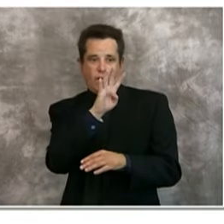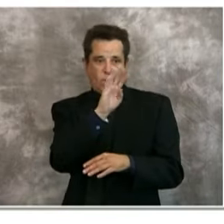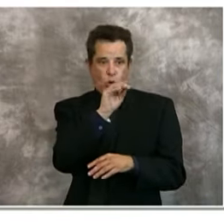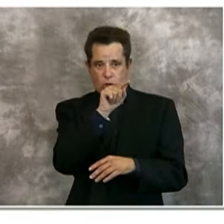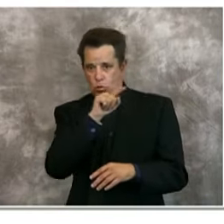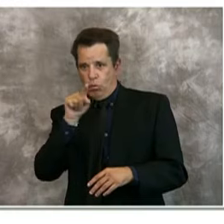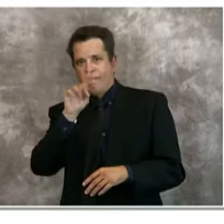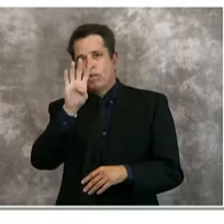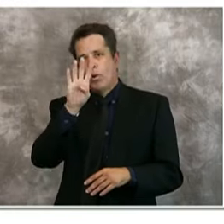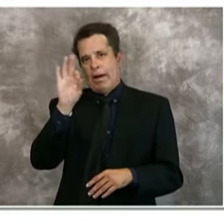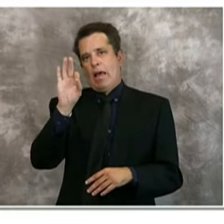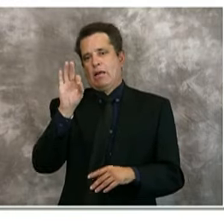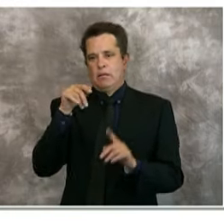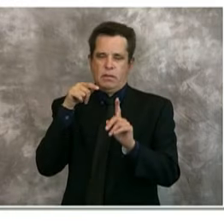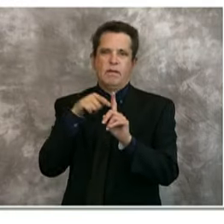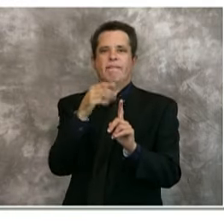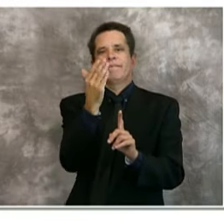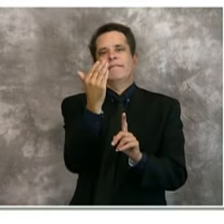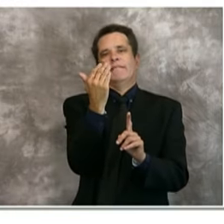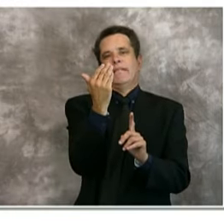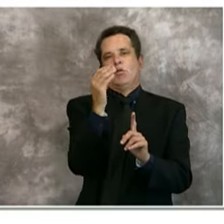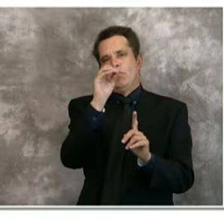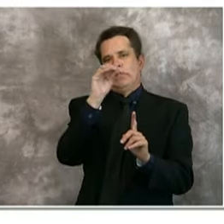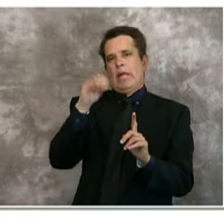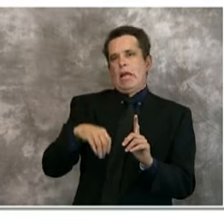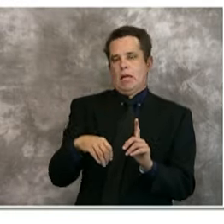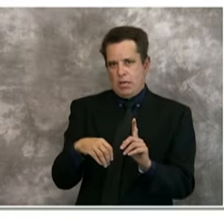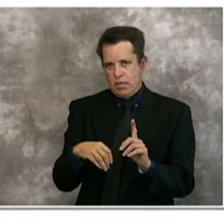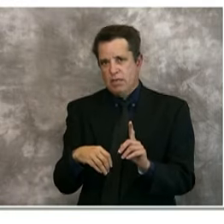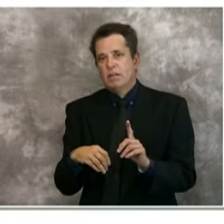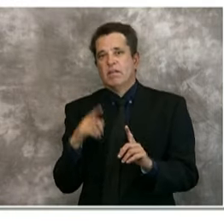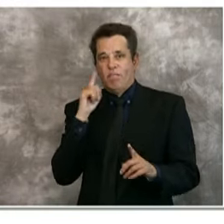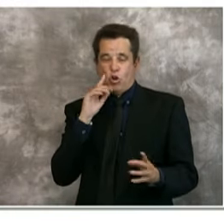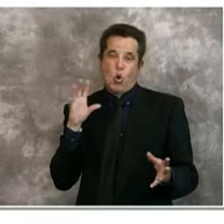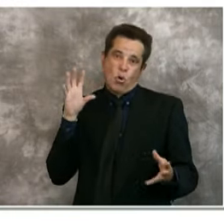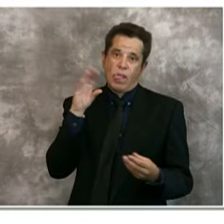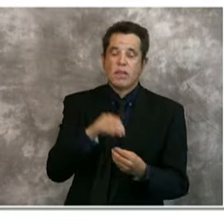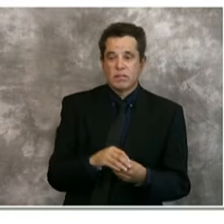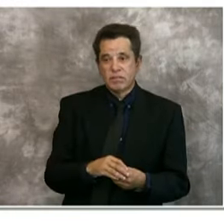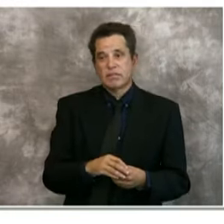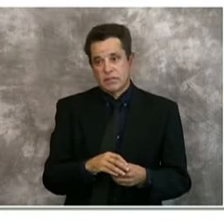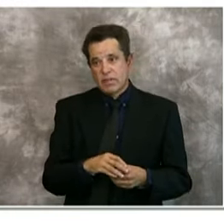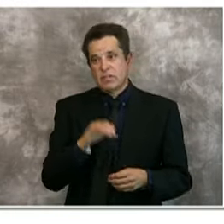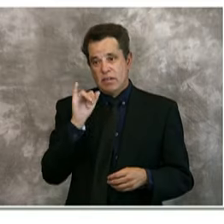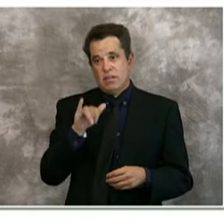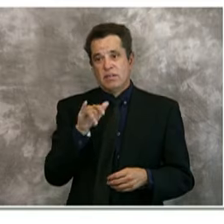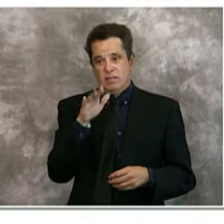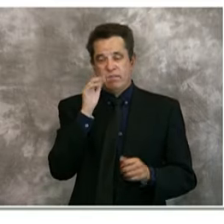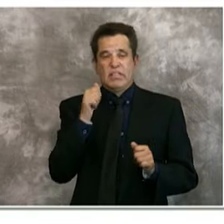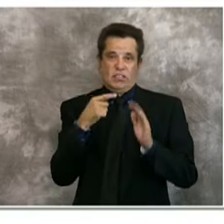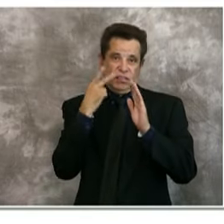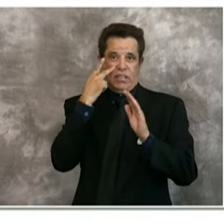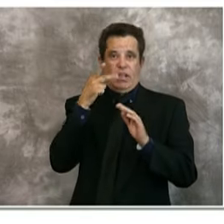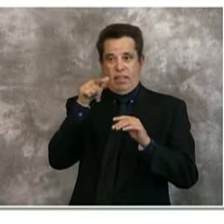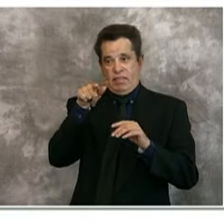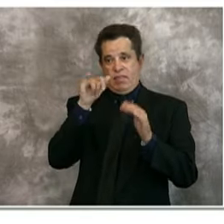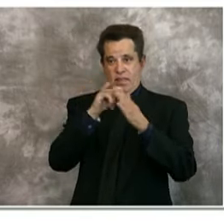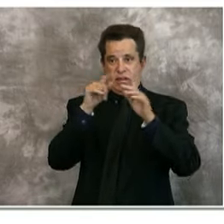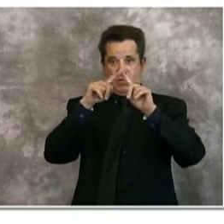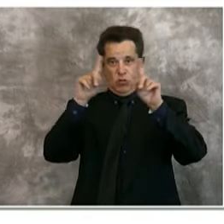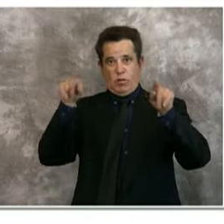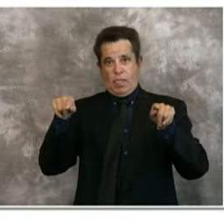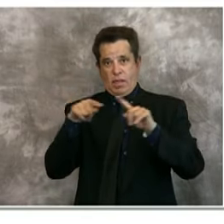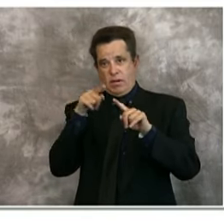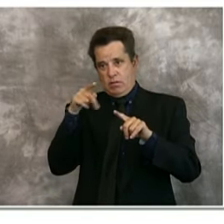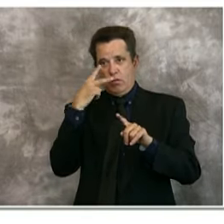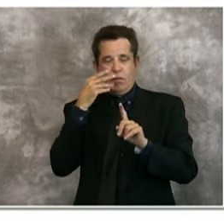to 49 make up 15% of total cases. And as you will see in this slide, if you look at the